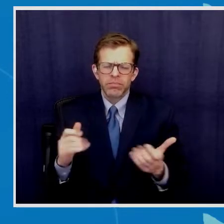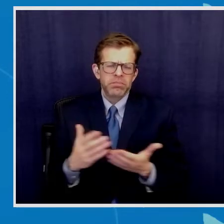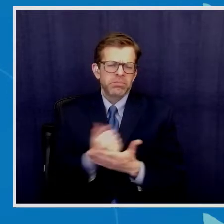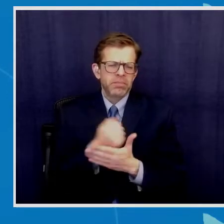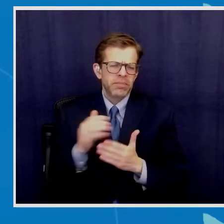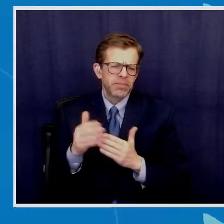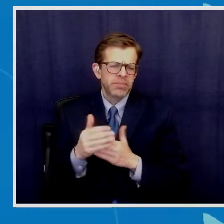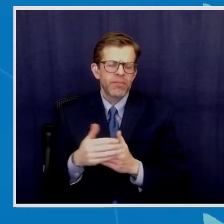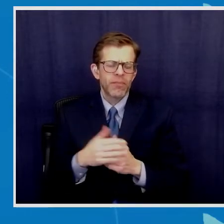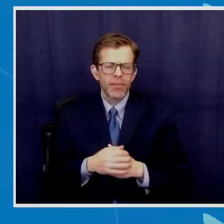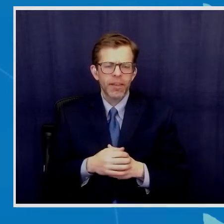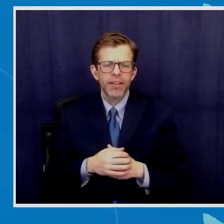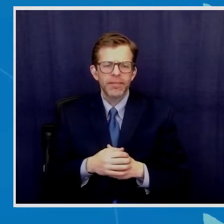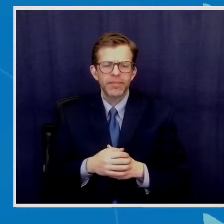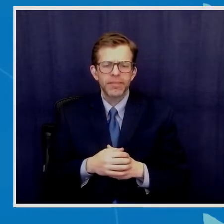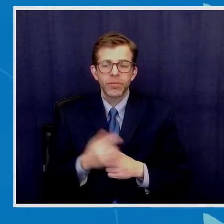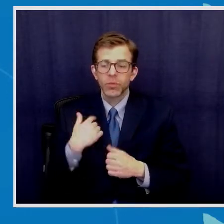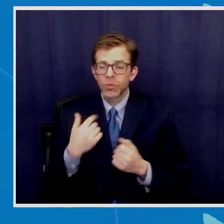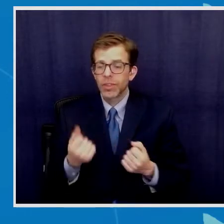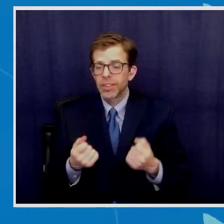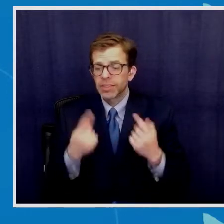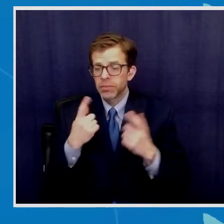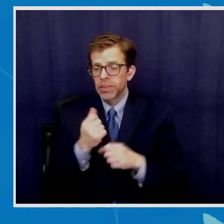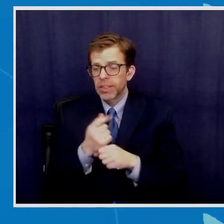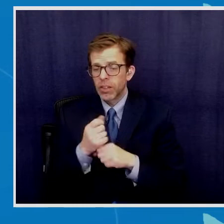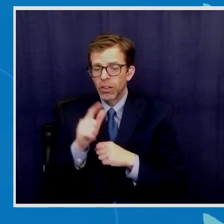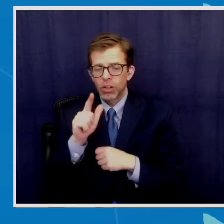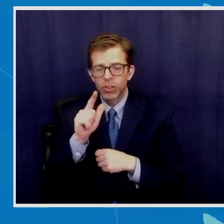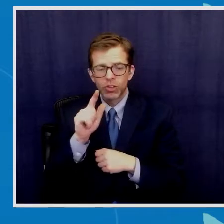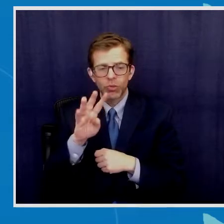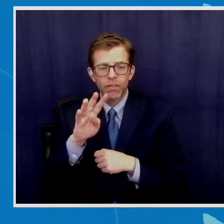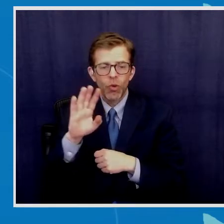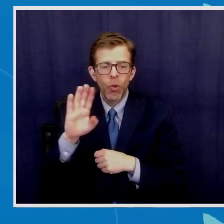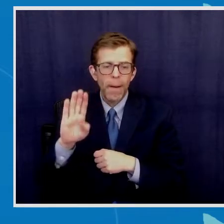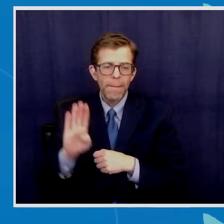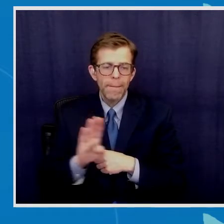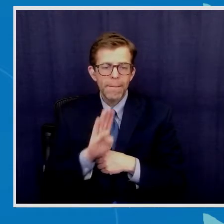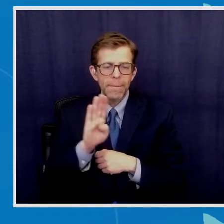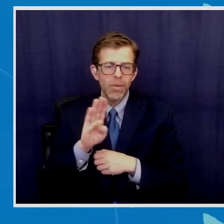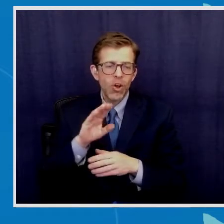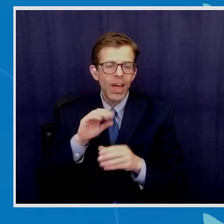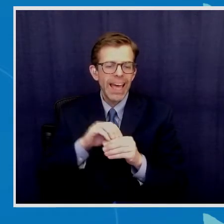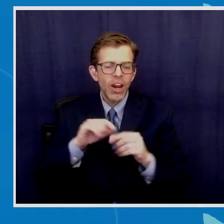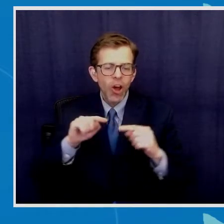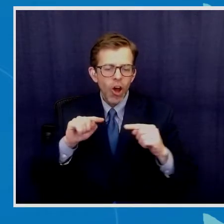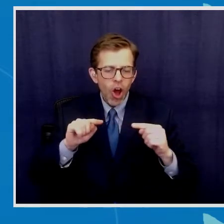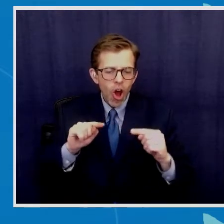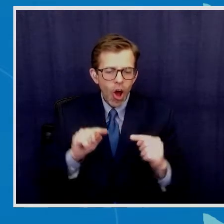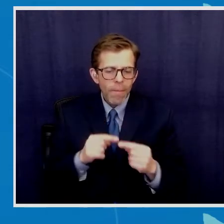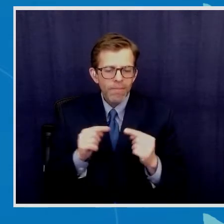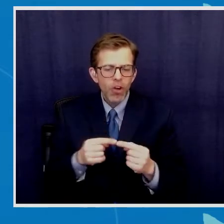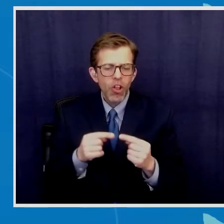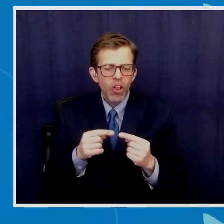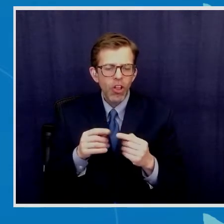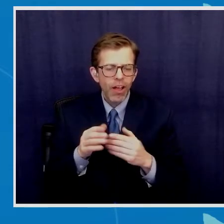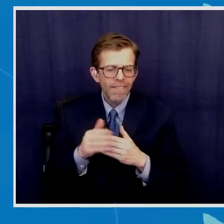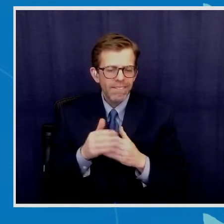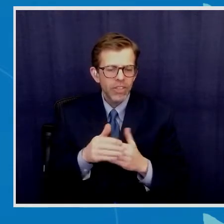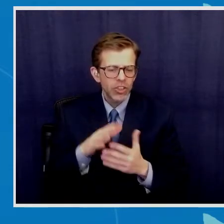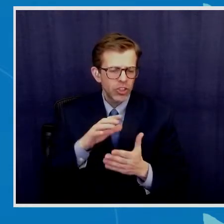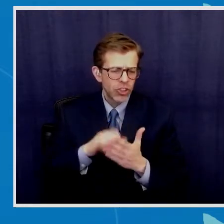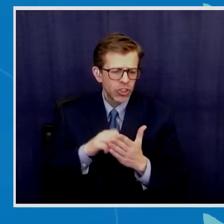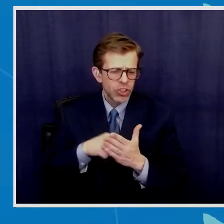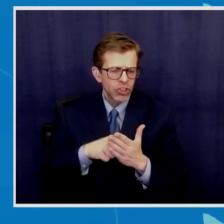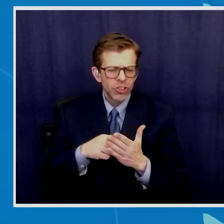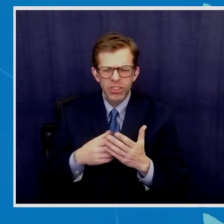And we spend annually $24 billion in harmful fishery subsidies. So how does that